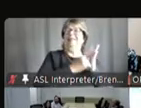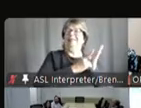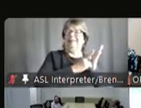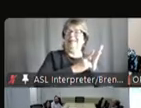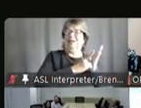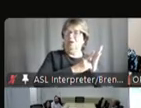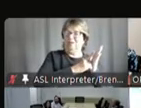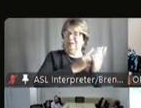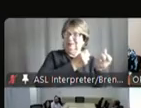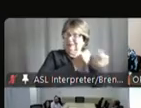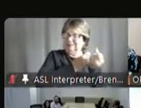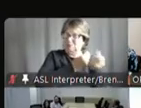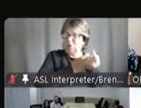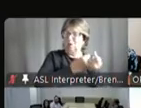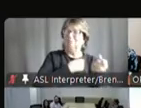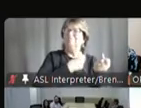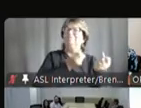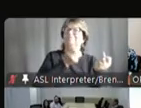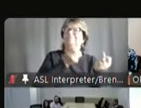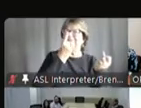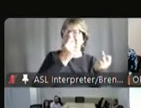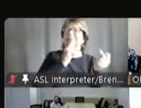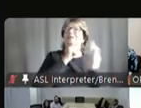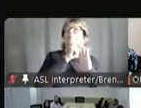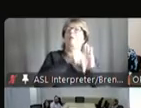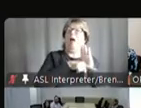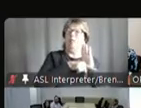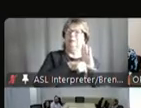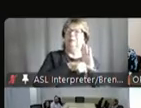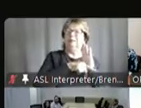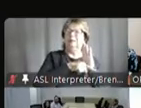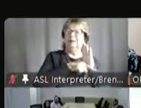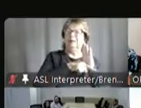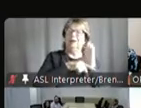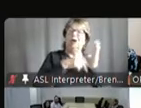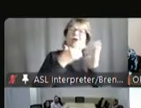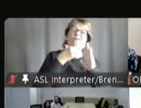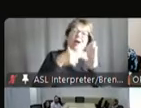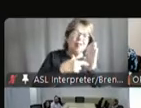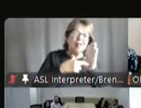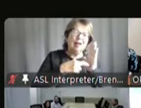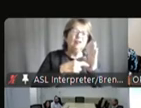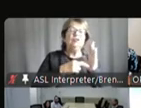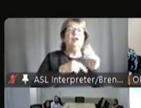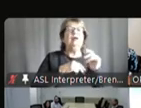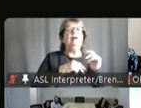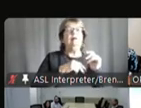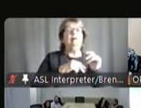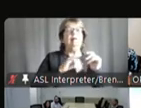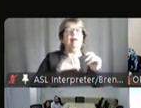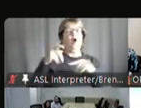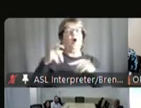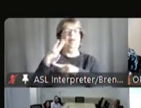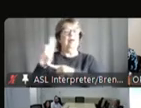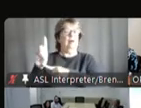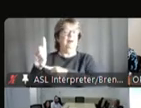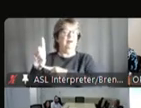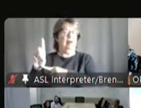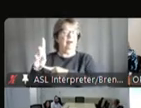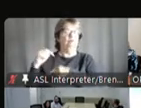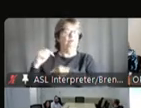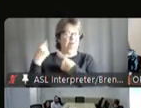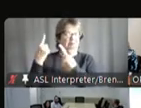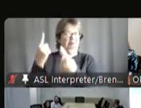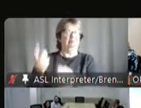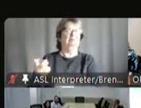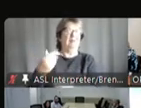I understand that this is a policy or a regulation that OPW has long held, and it's clear from